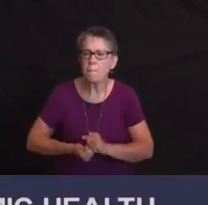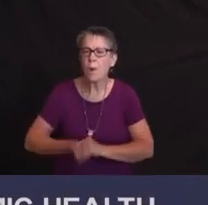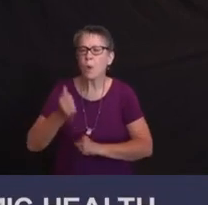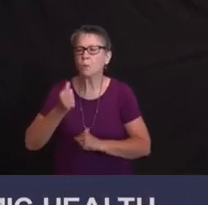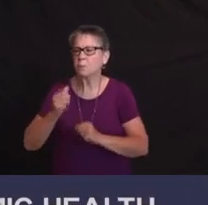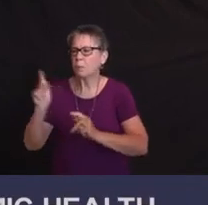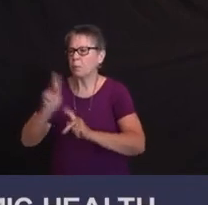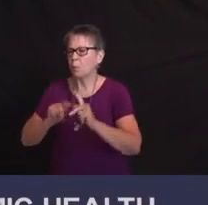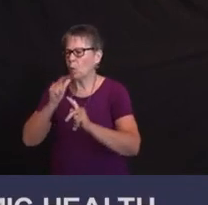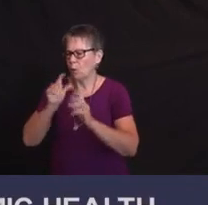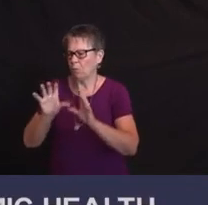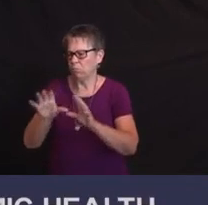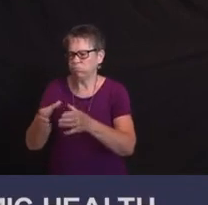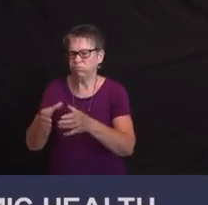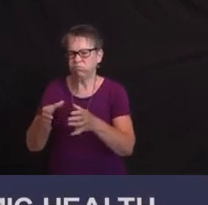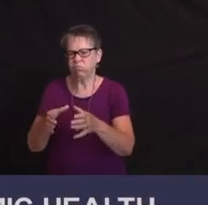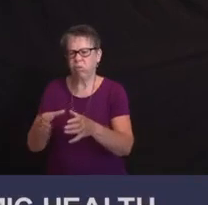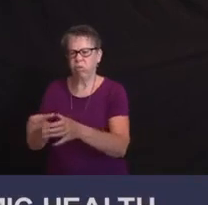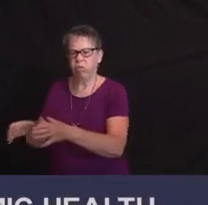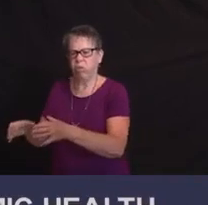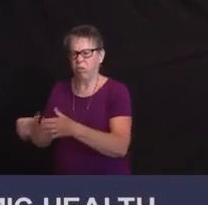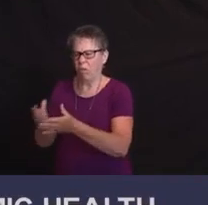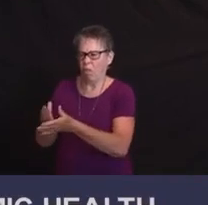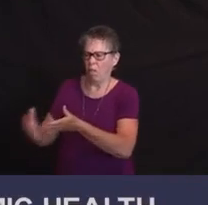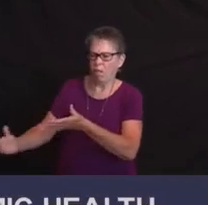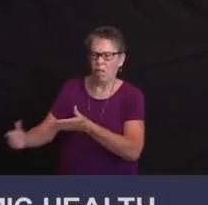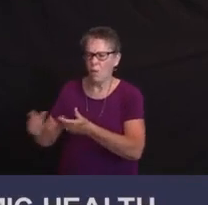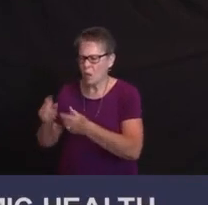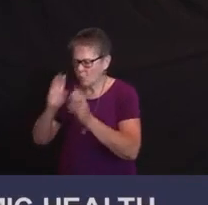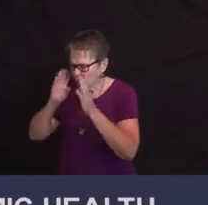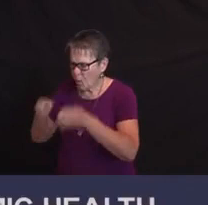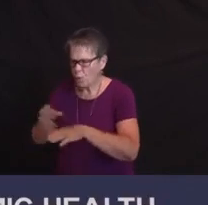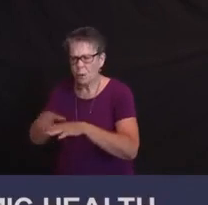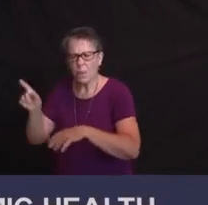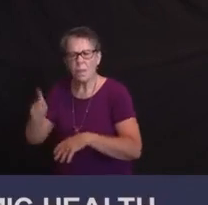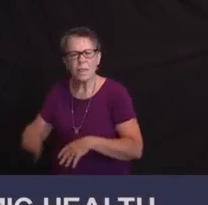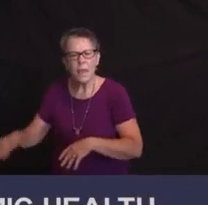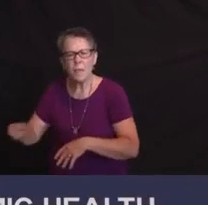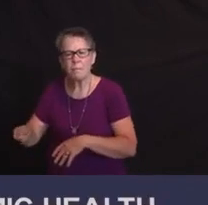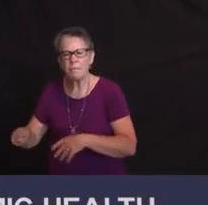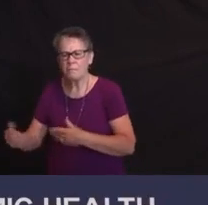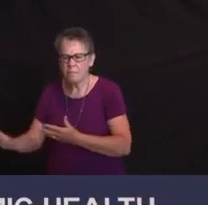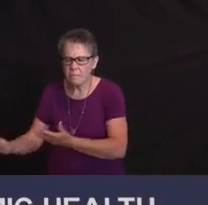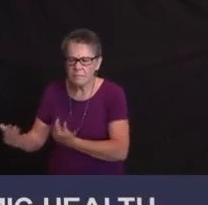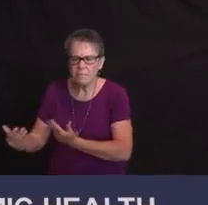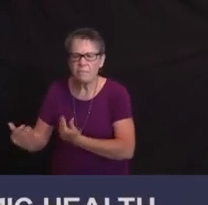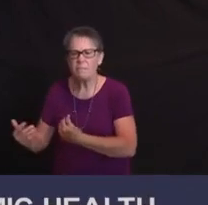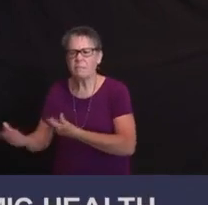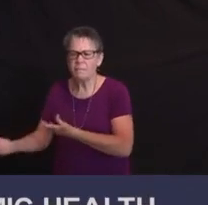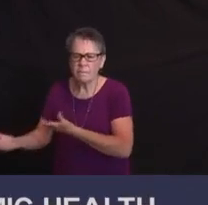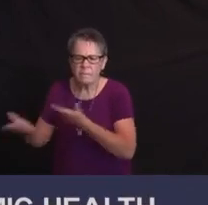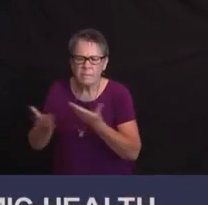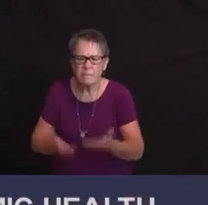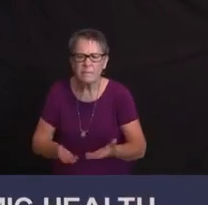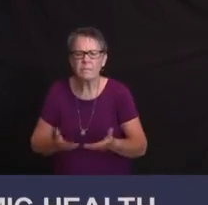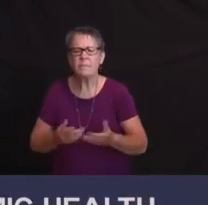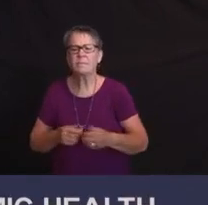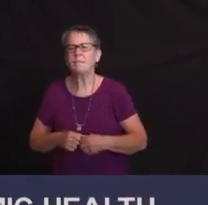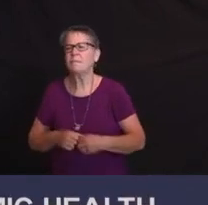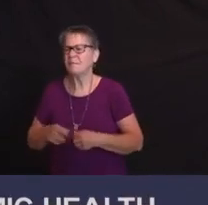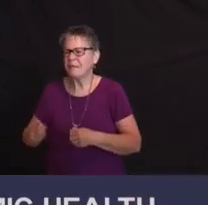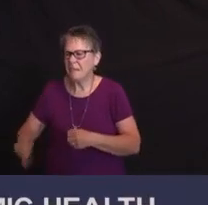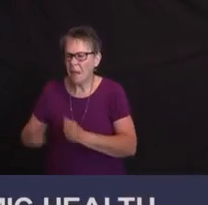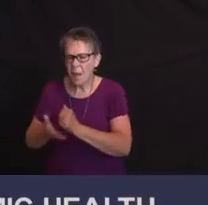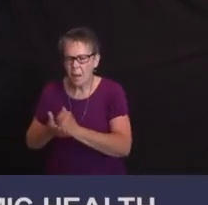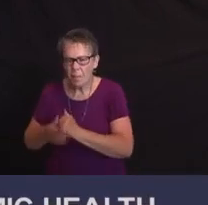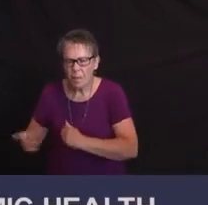cetera. Nothing new on the search front, something we're taking very seriously, something that we mentioned. We've got a very good